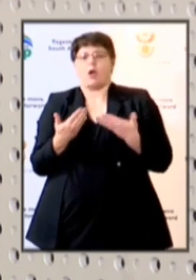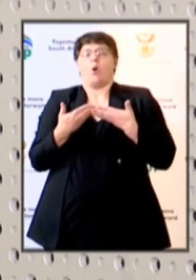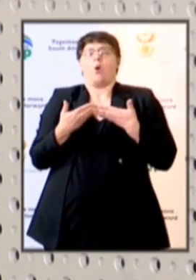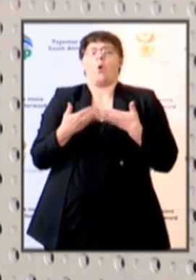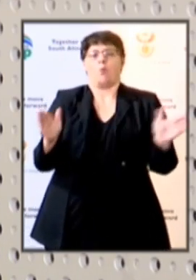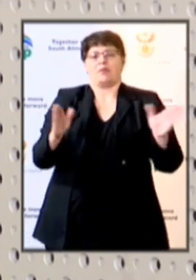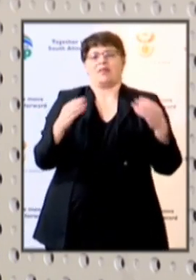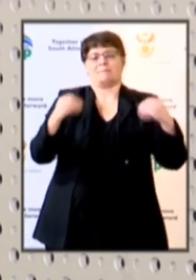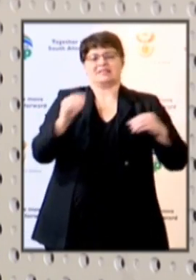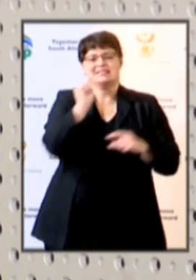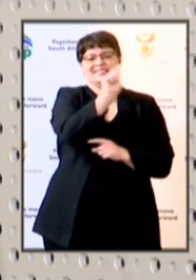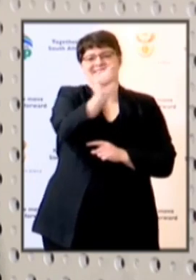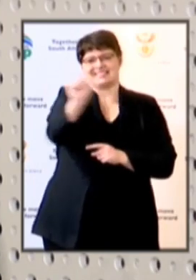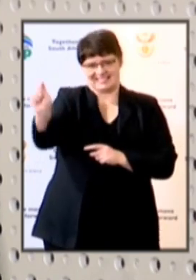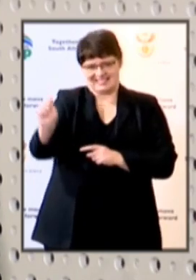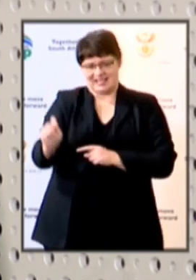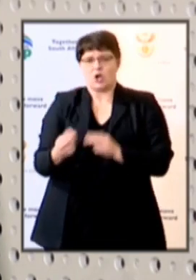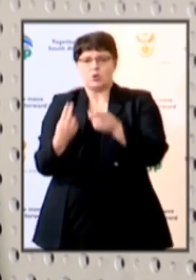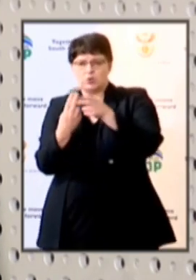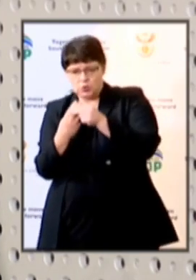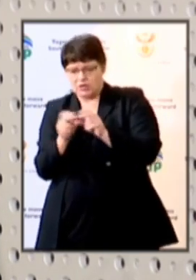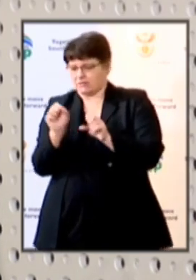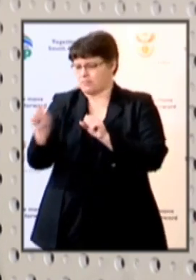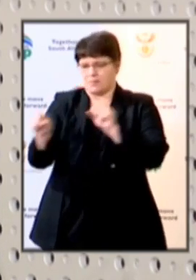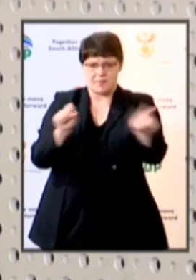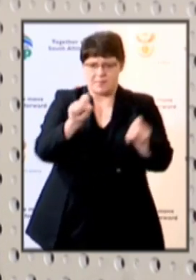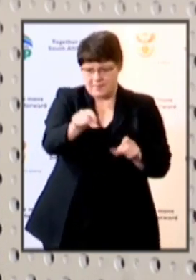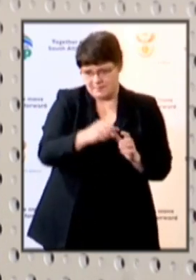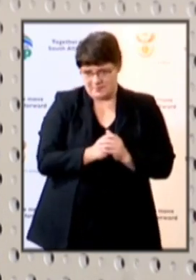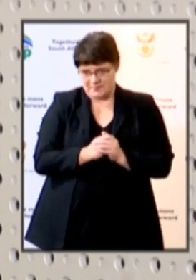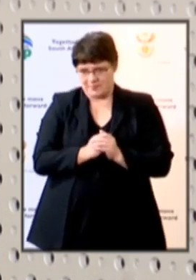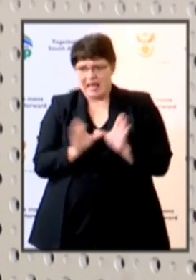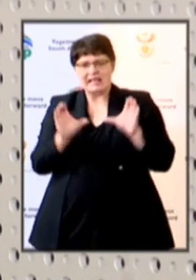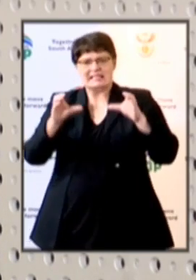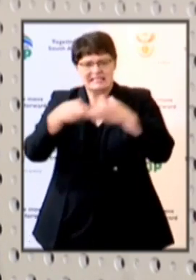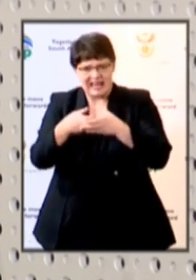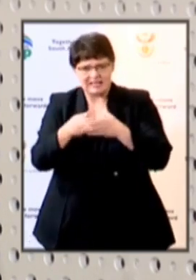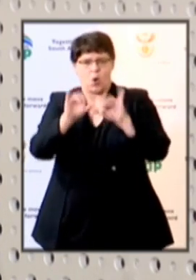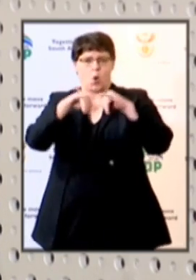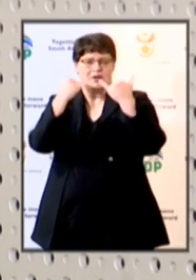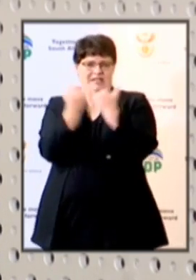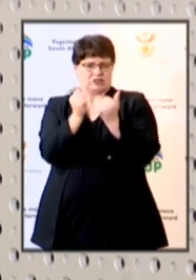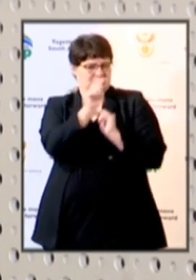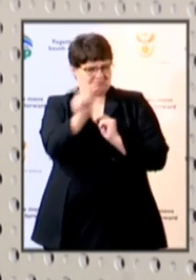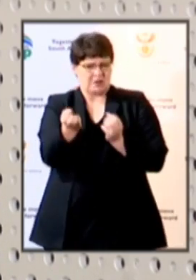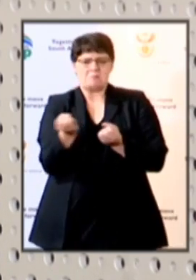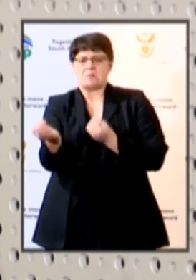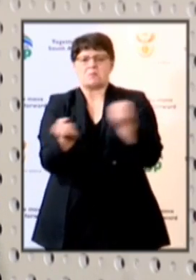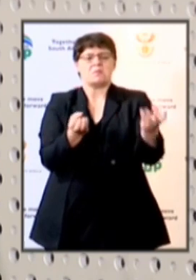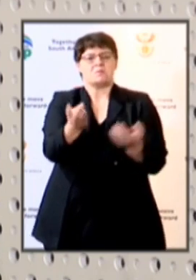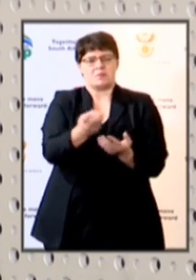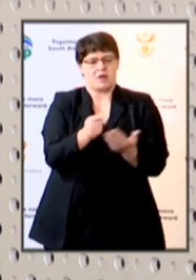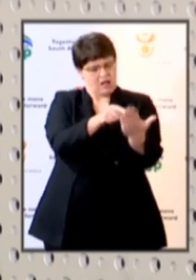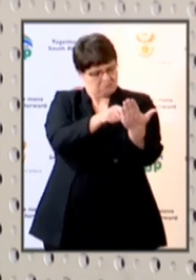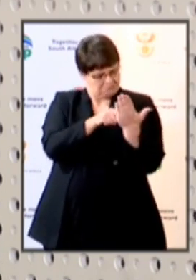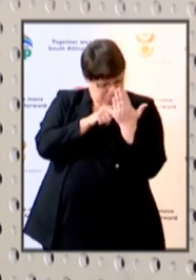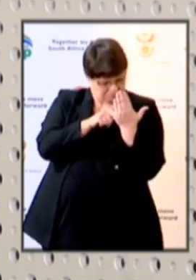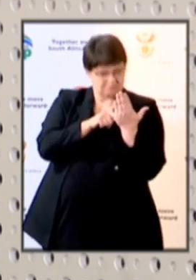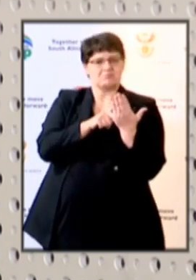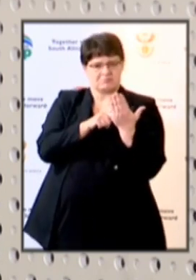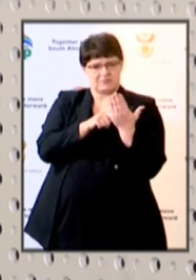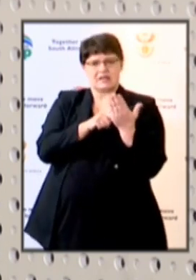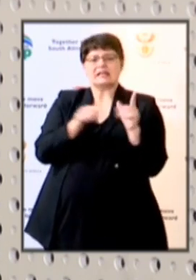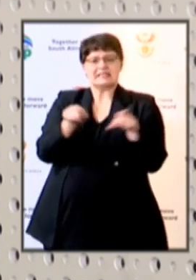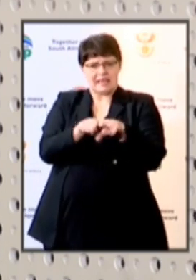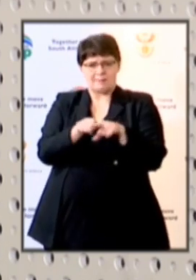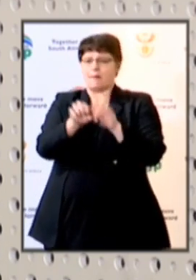business organizations, to trade unions, to sector organizations. And a copy of that will be available to